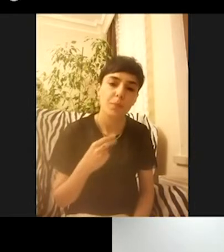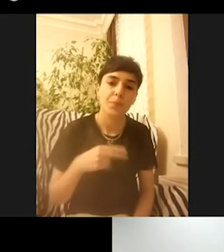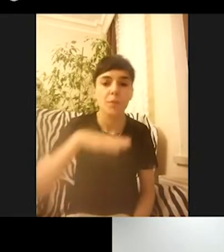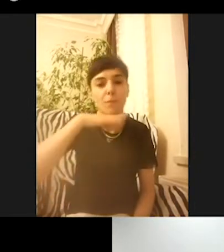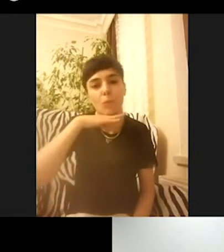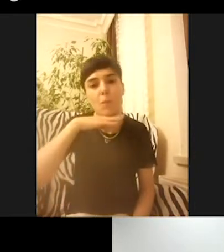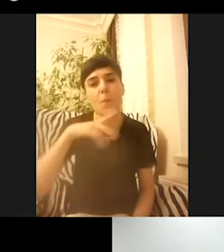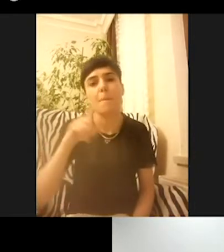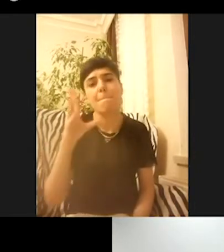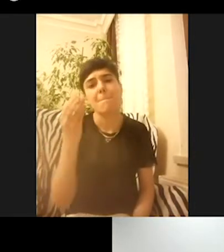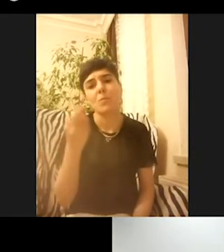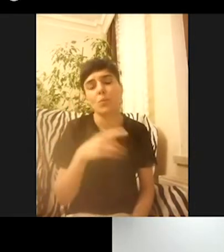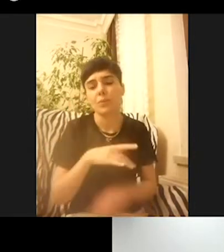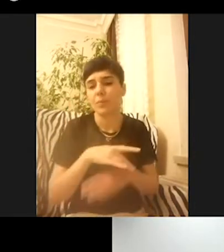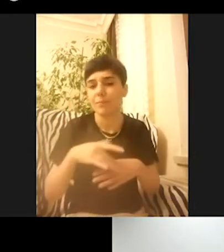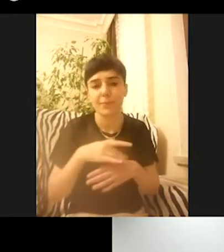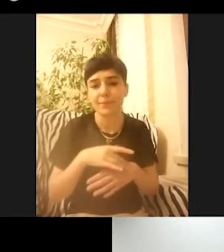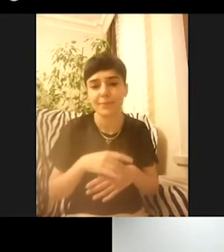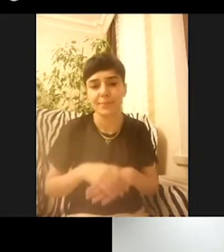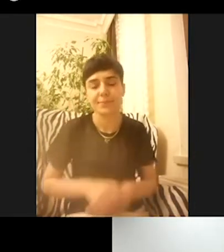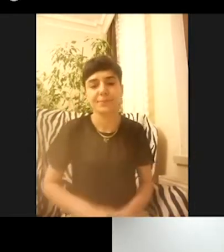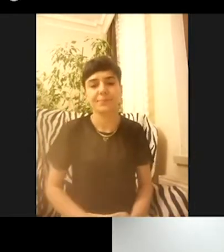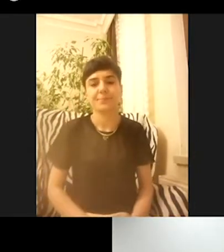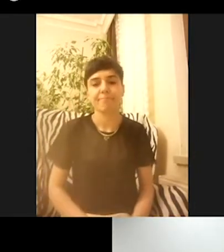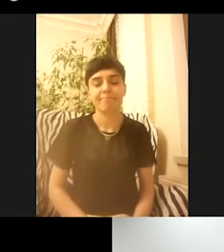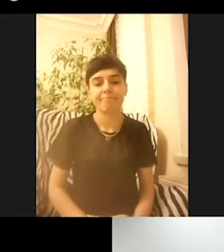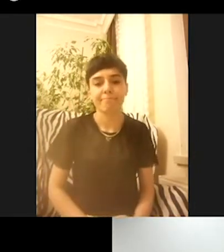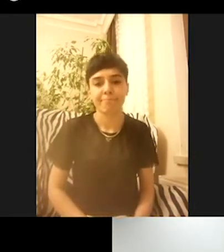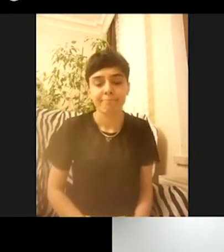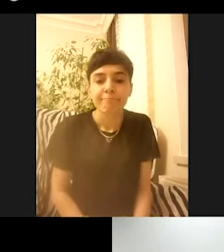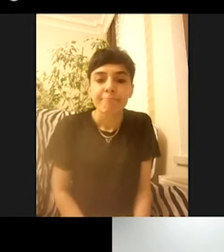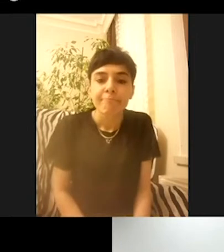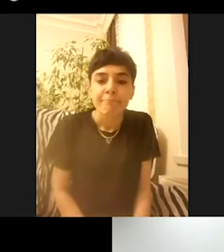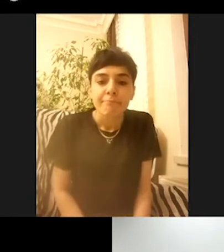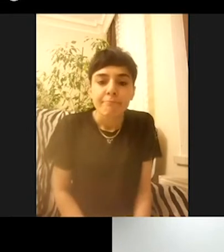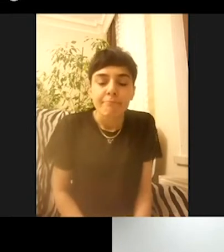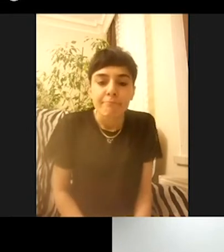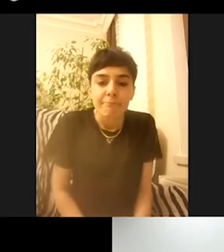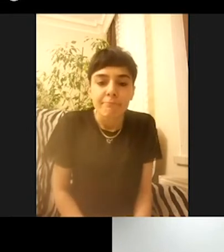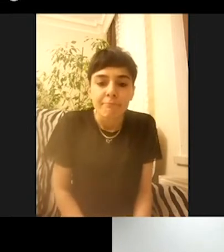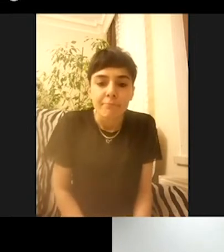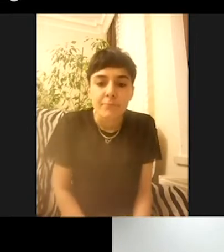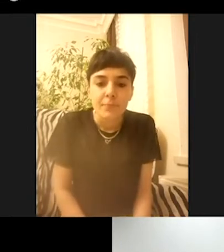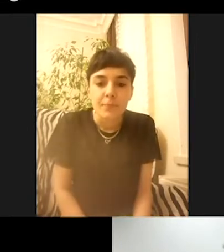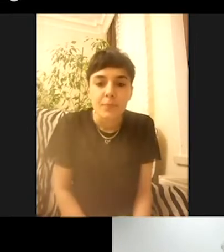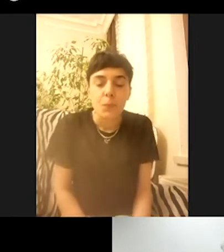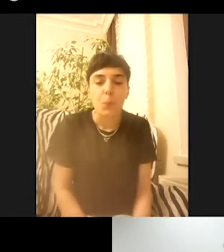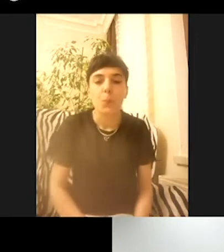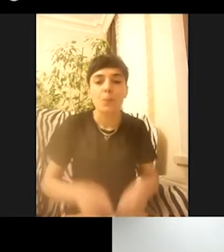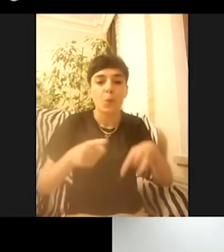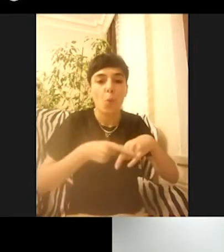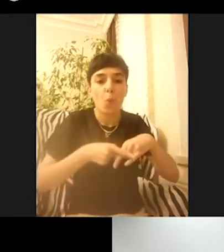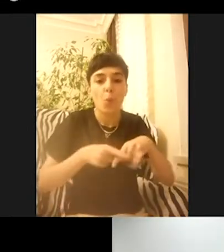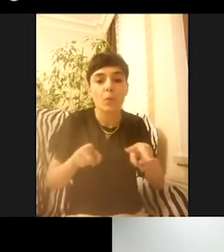homo-nationalism in itself, it never goes separate from homo-colonialism, which is Momin Rahman's